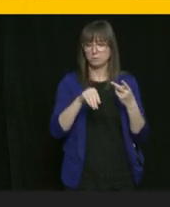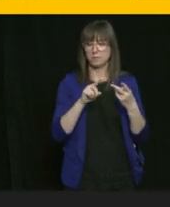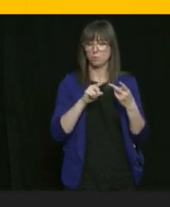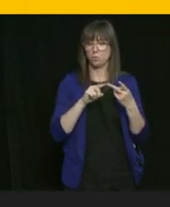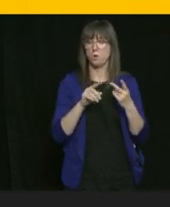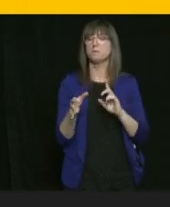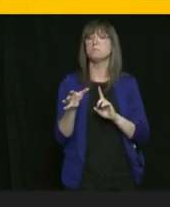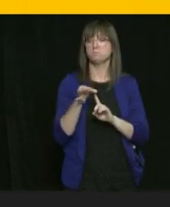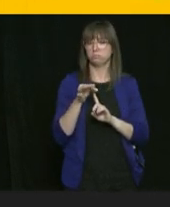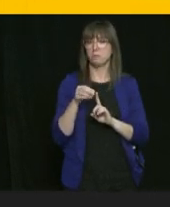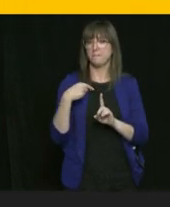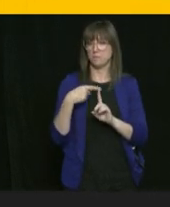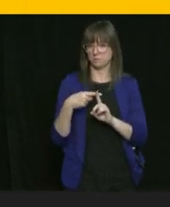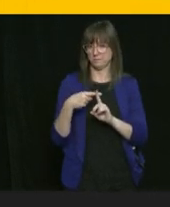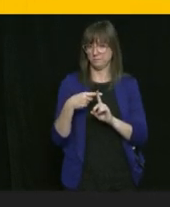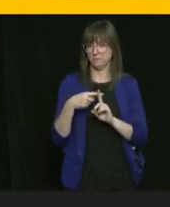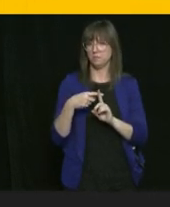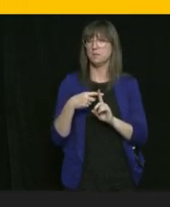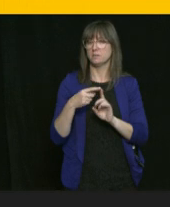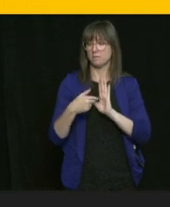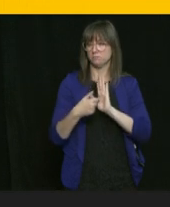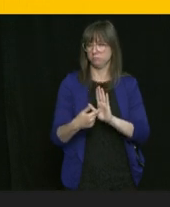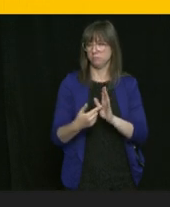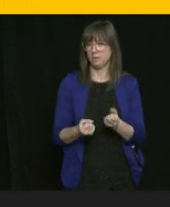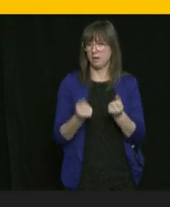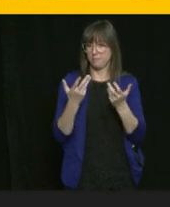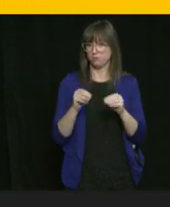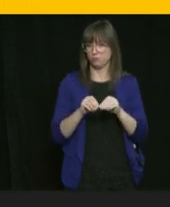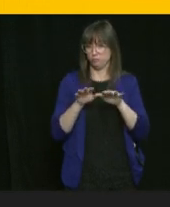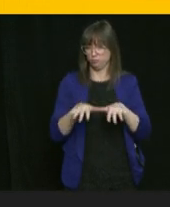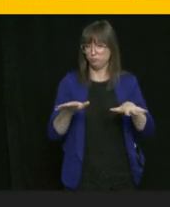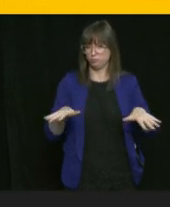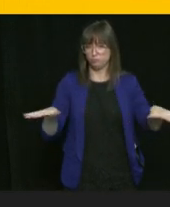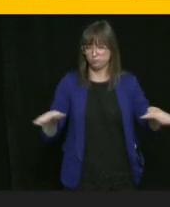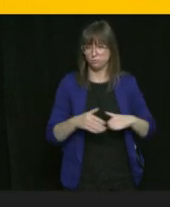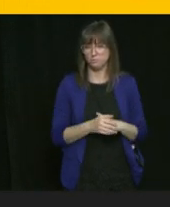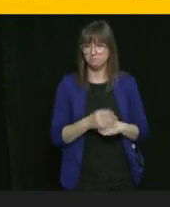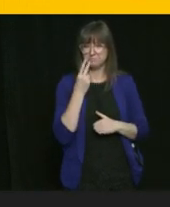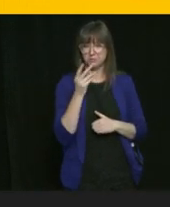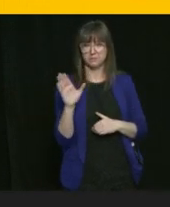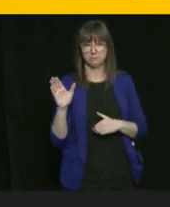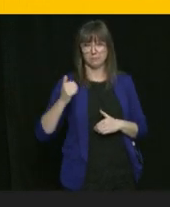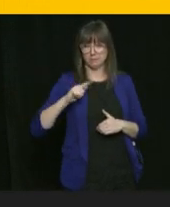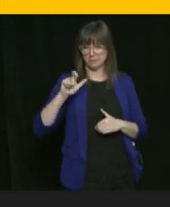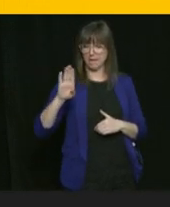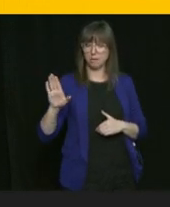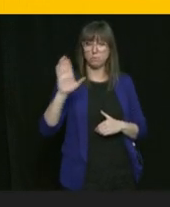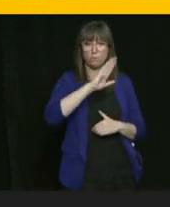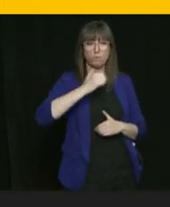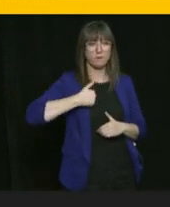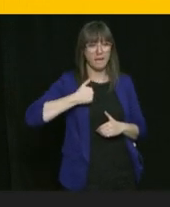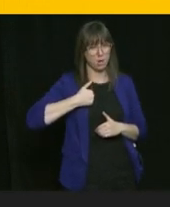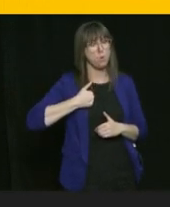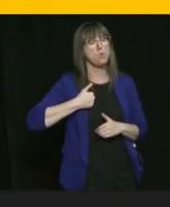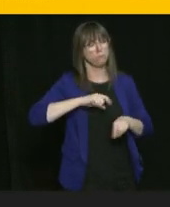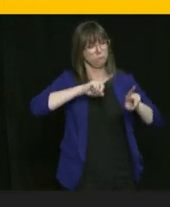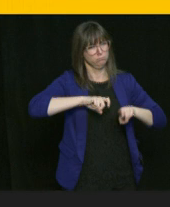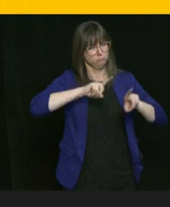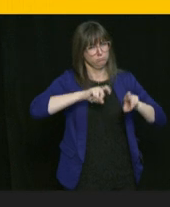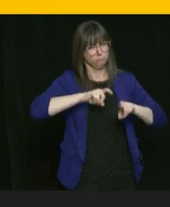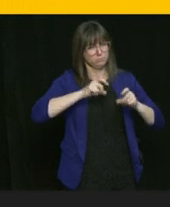which indicates how much this virus is spreading. As you can see, labs across Canada are testing at a high rate, with